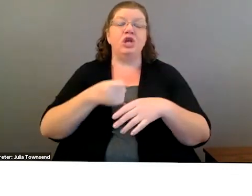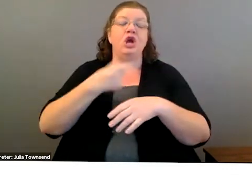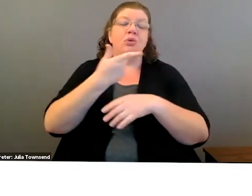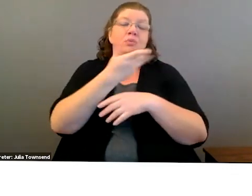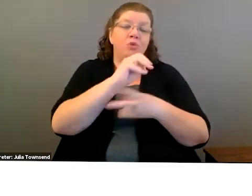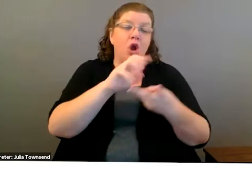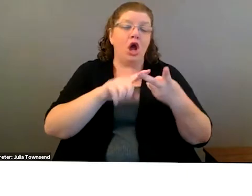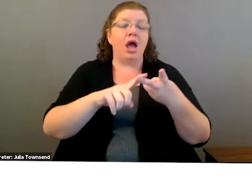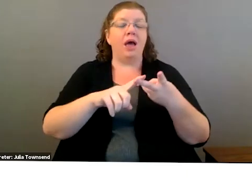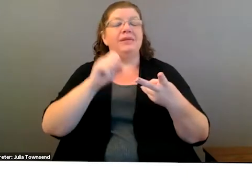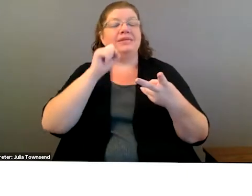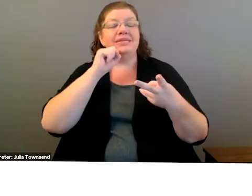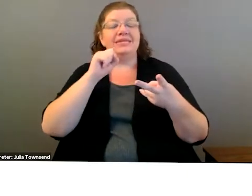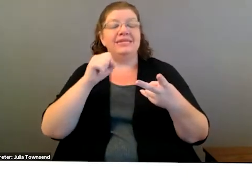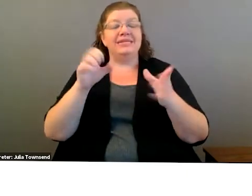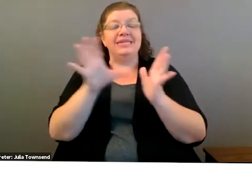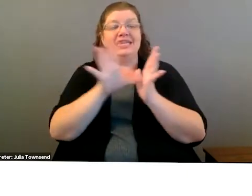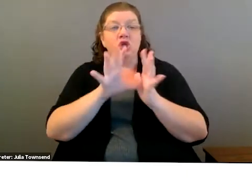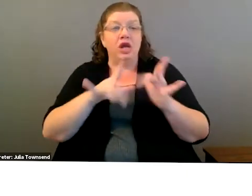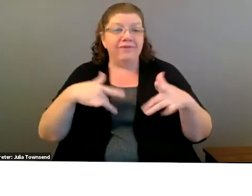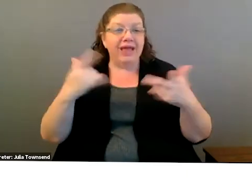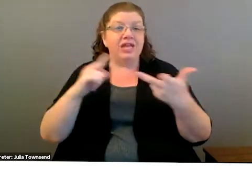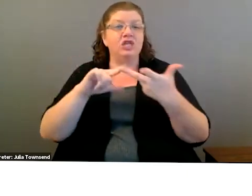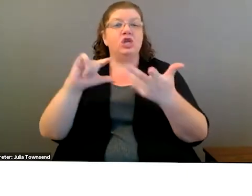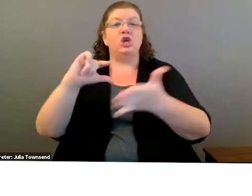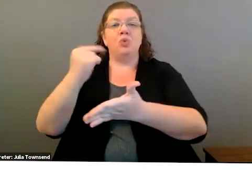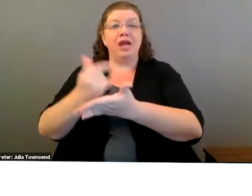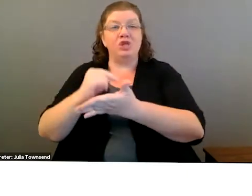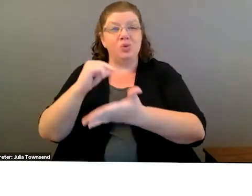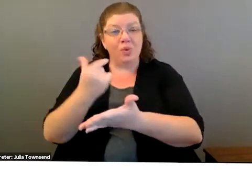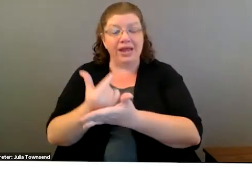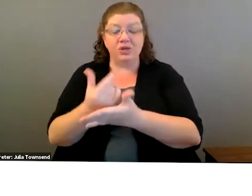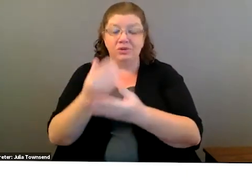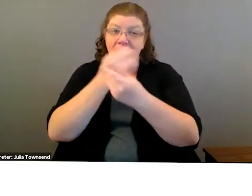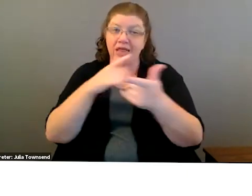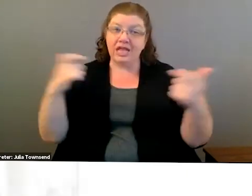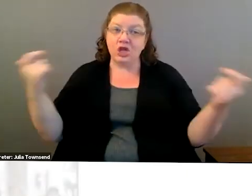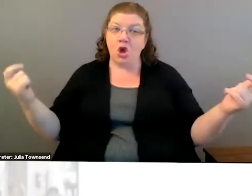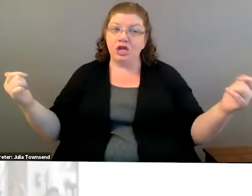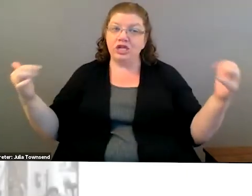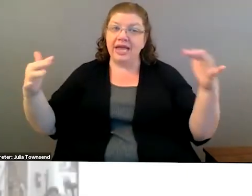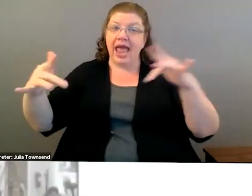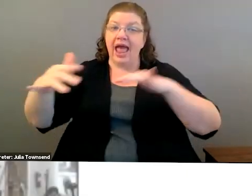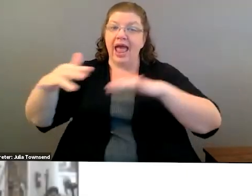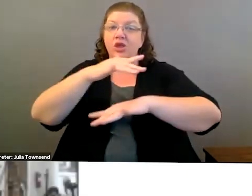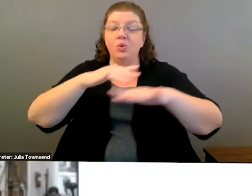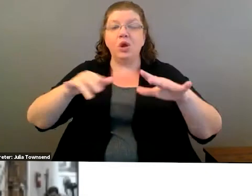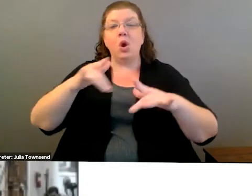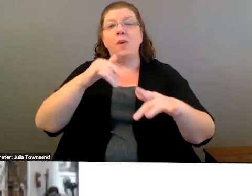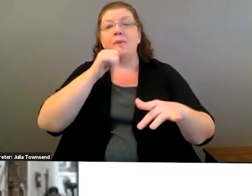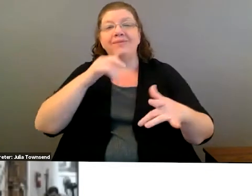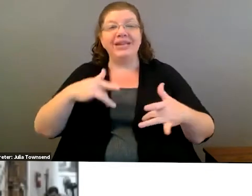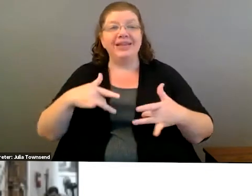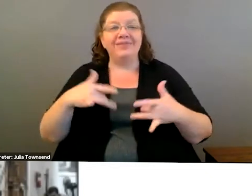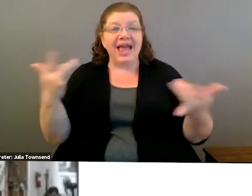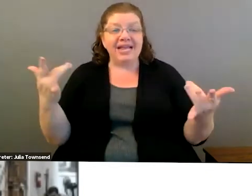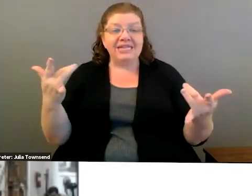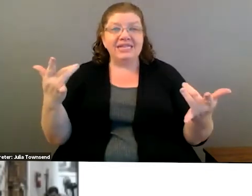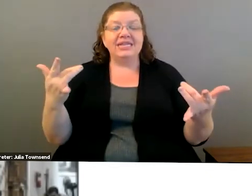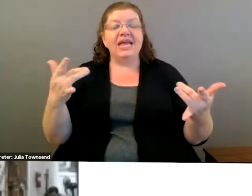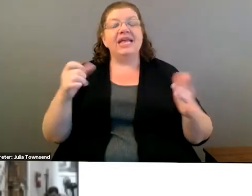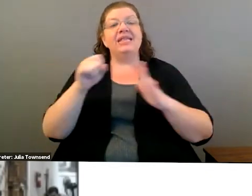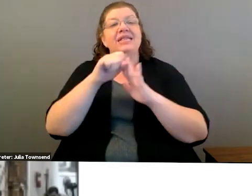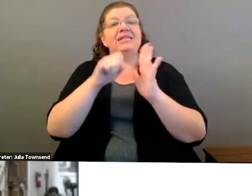graduations, wanted the board to know that in these large gatherings or large private events, the state